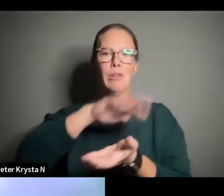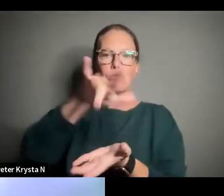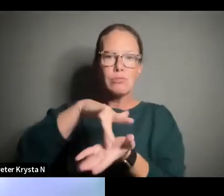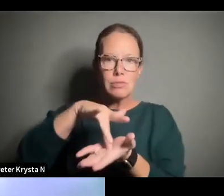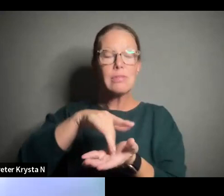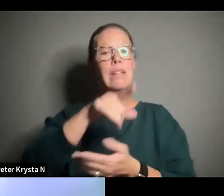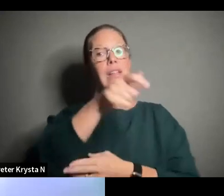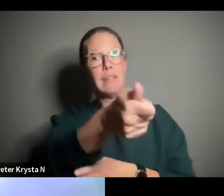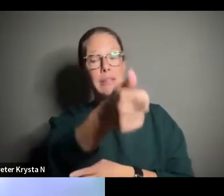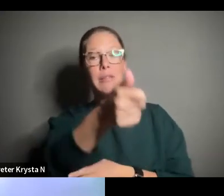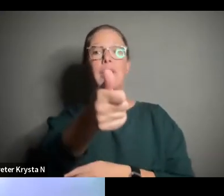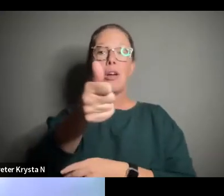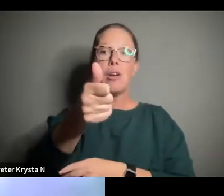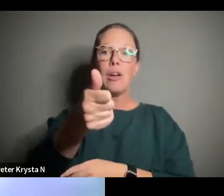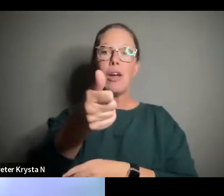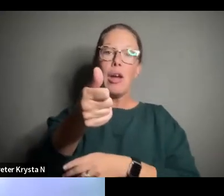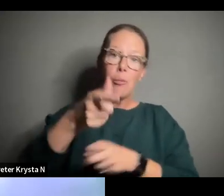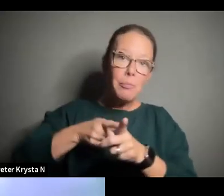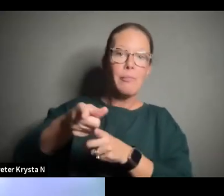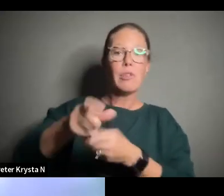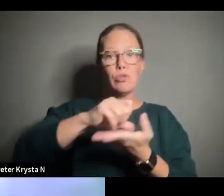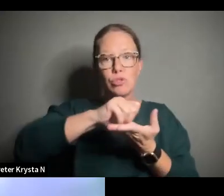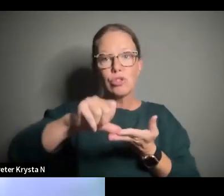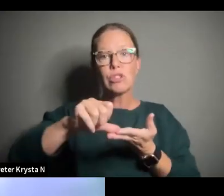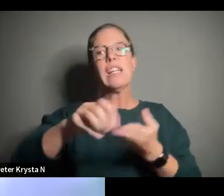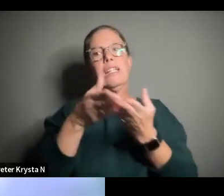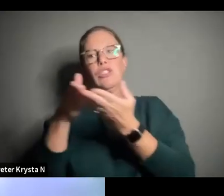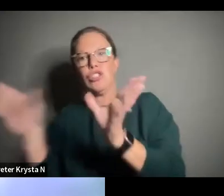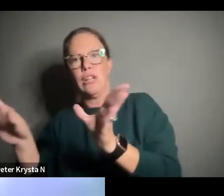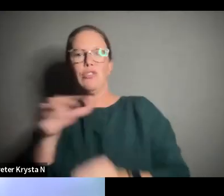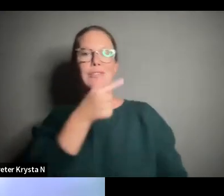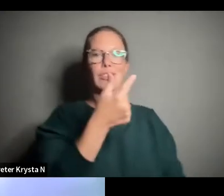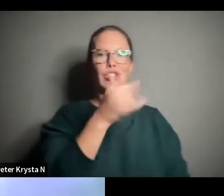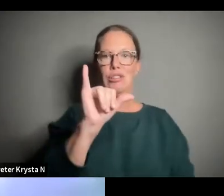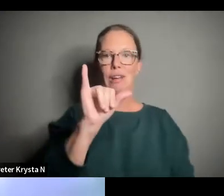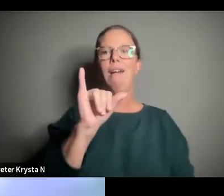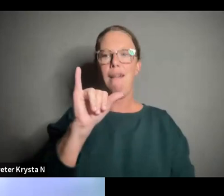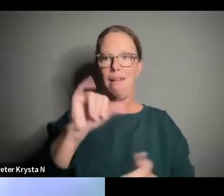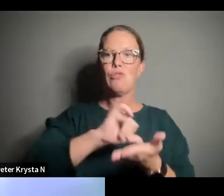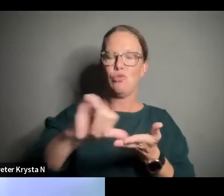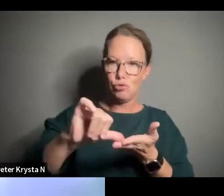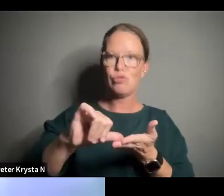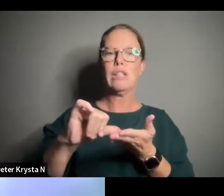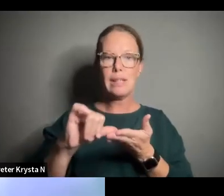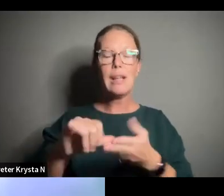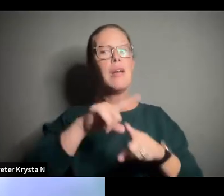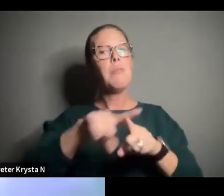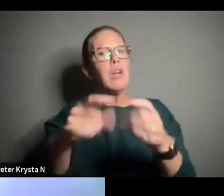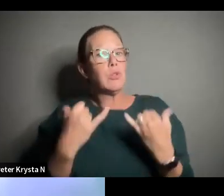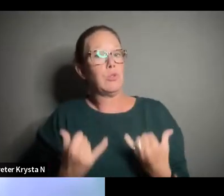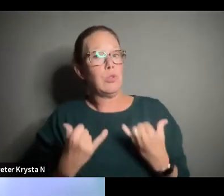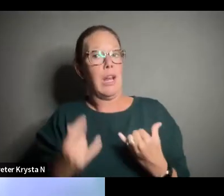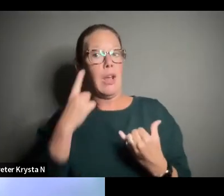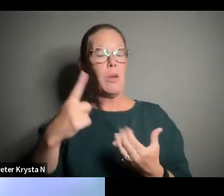He's a professor of surgery, and he does general and gastrointestinal surgery. But today we're going to talk